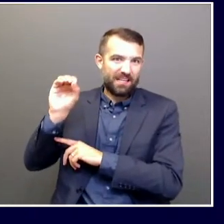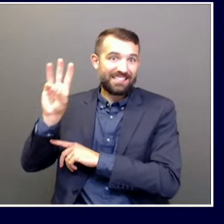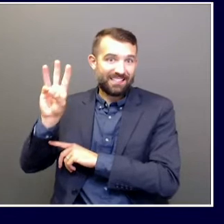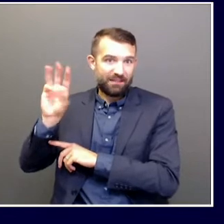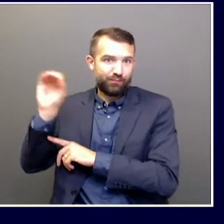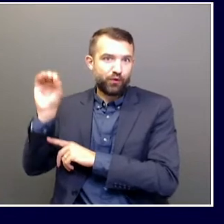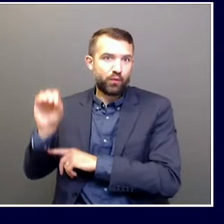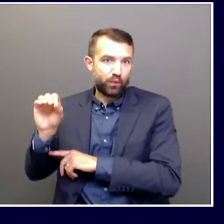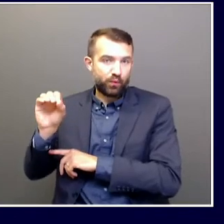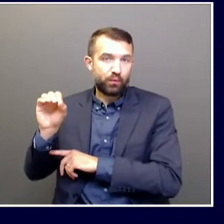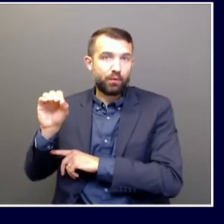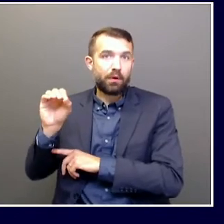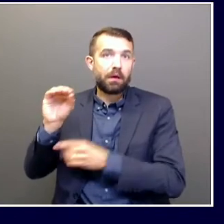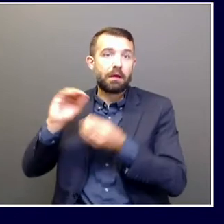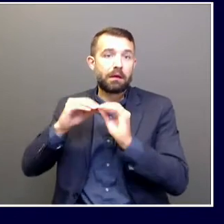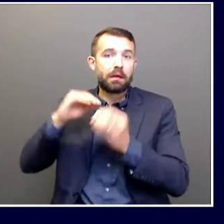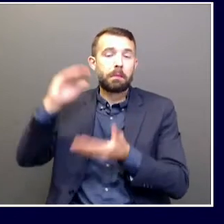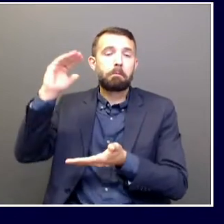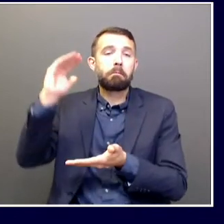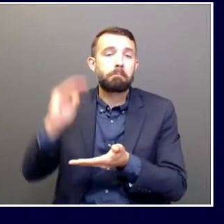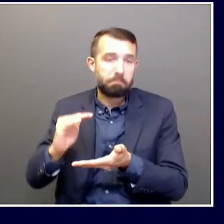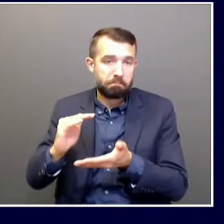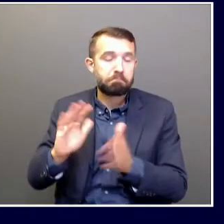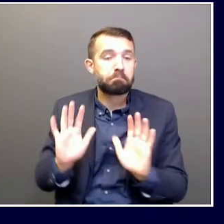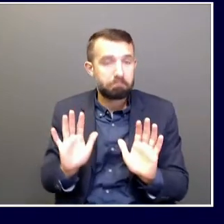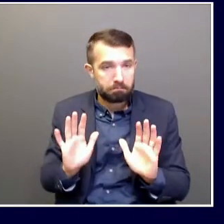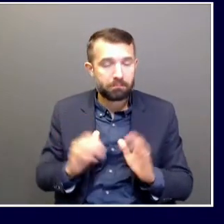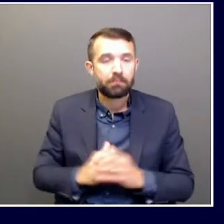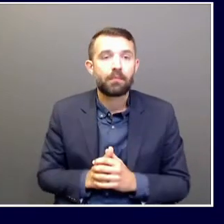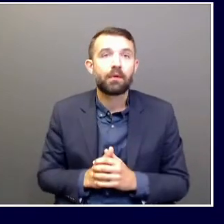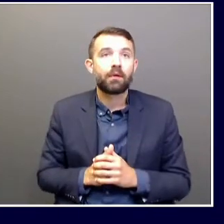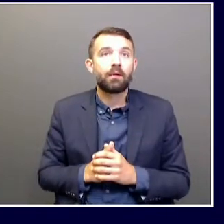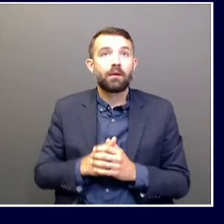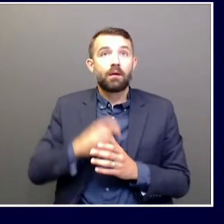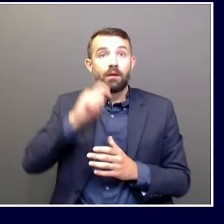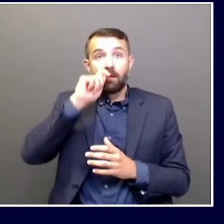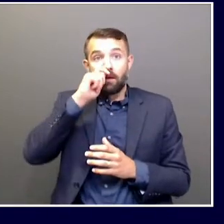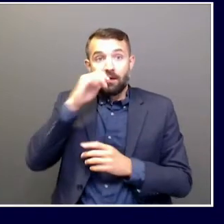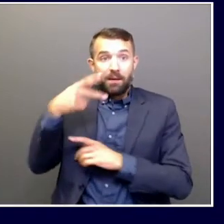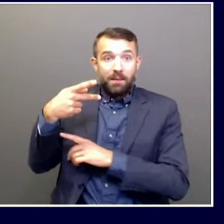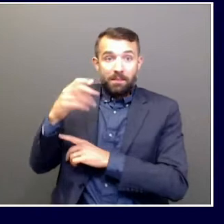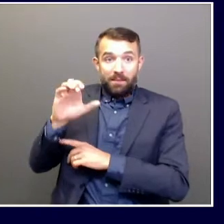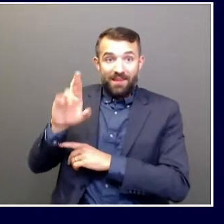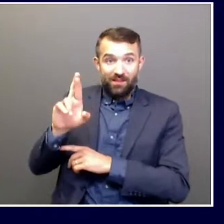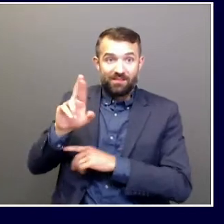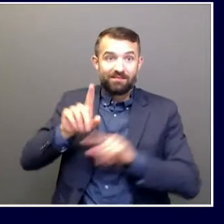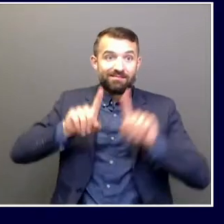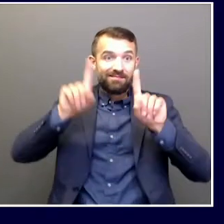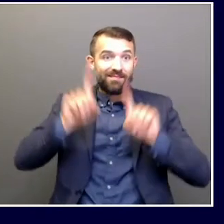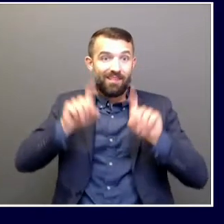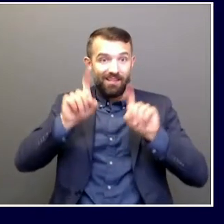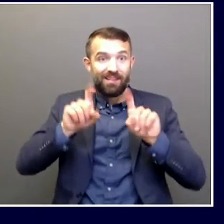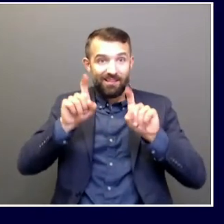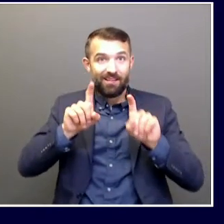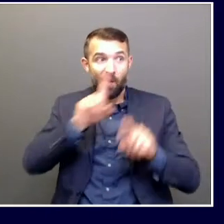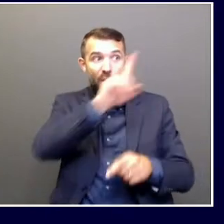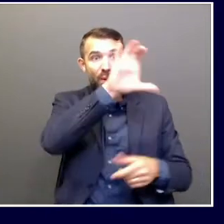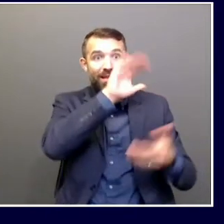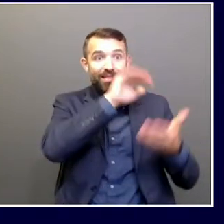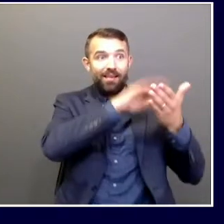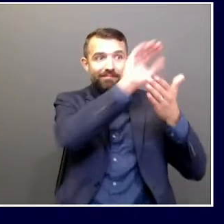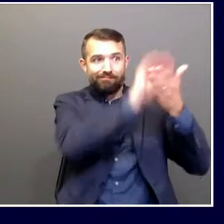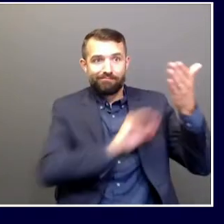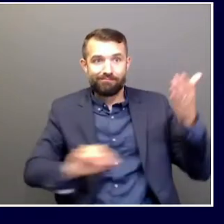exact. Similarly, with respect to PCR testing volume, our PCR testing volume currently stands